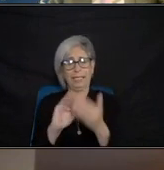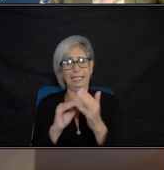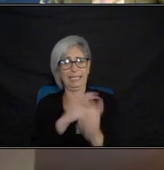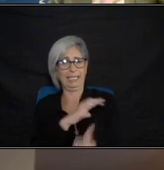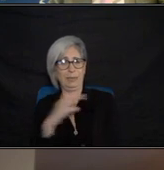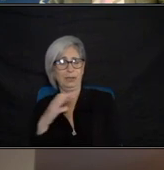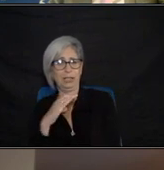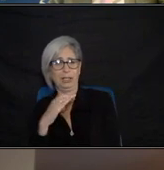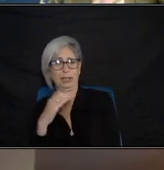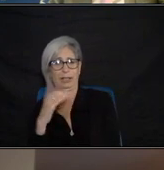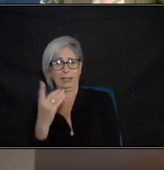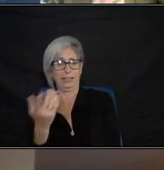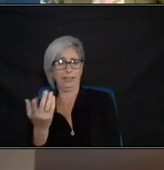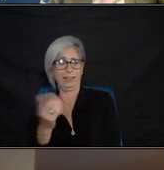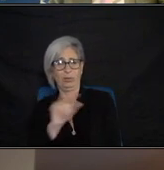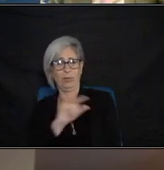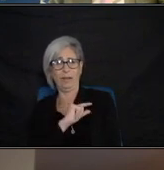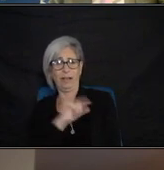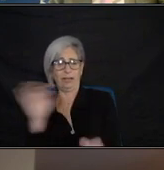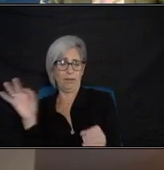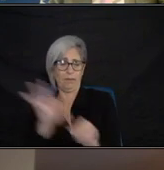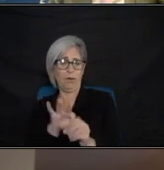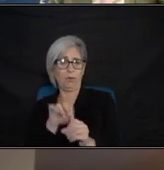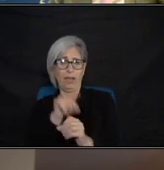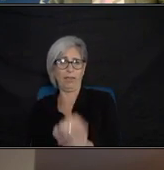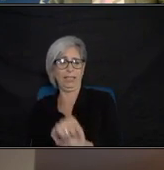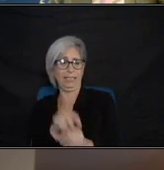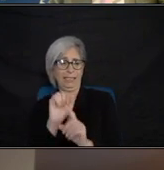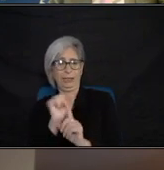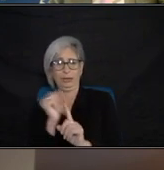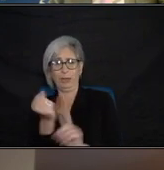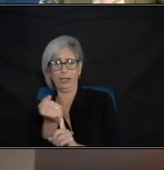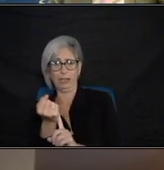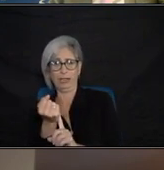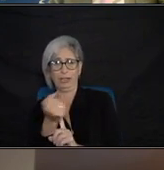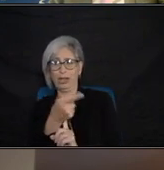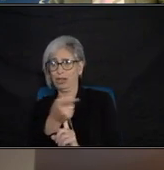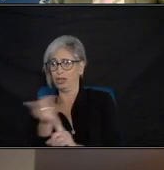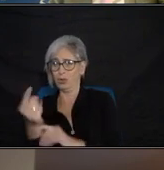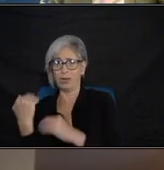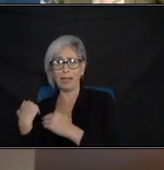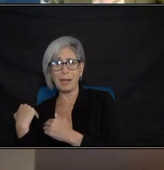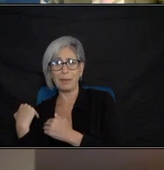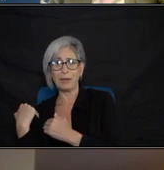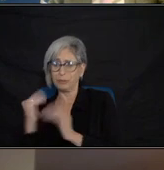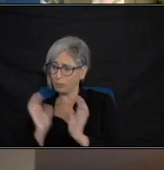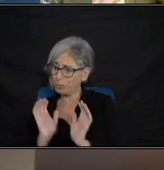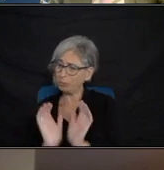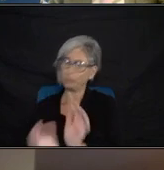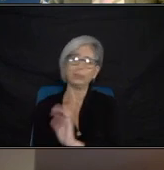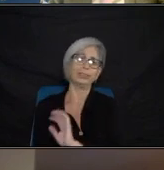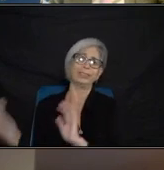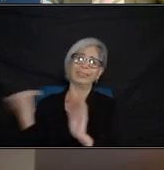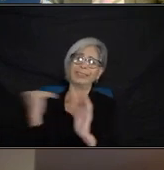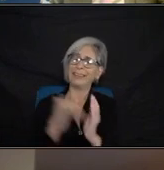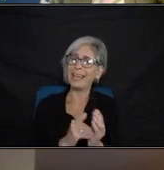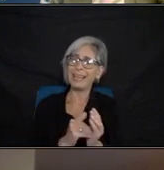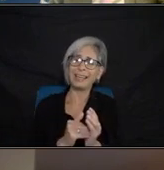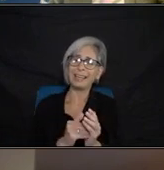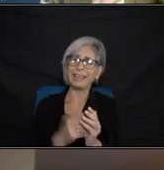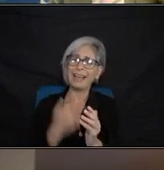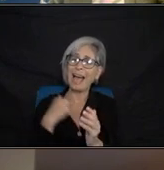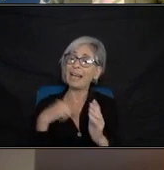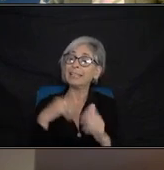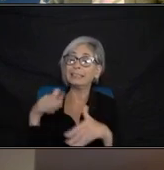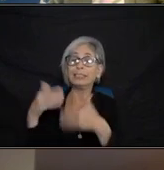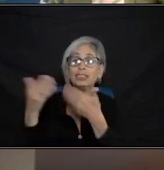is then eligible to vote on this matter. And you are liable because you pushed it through the last time. So I would suggest,